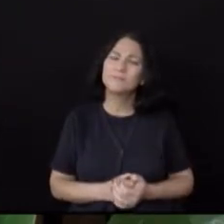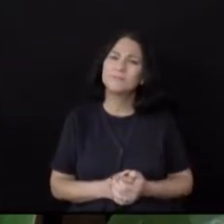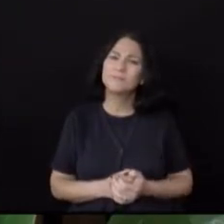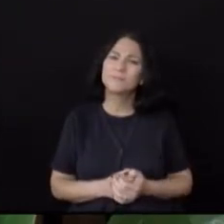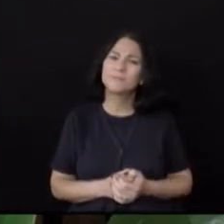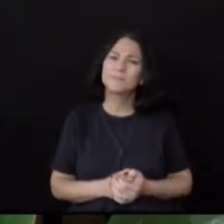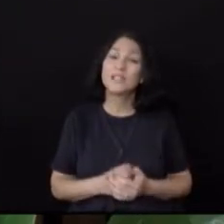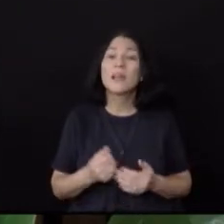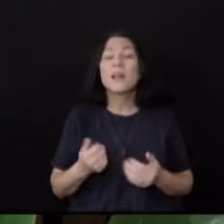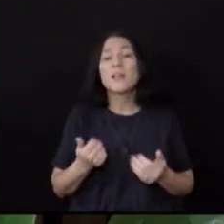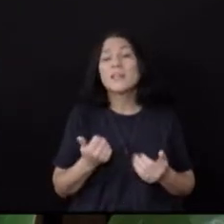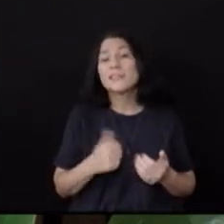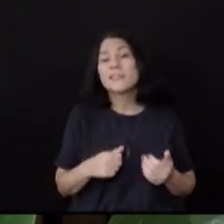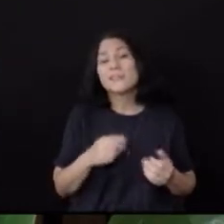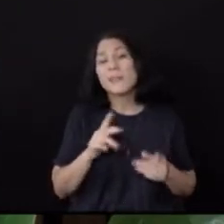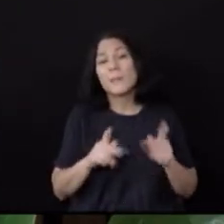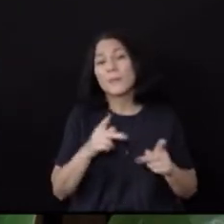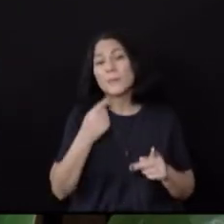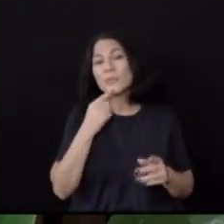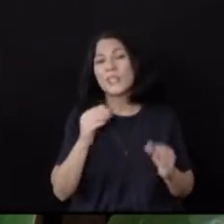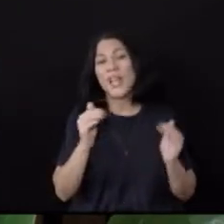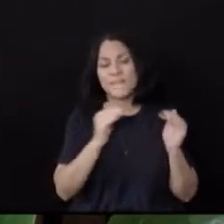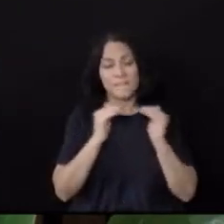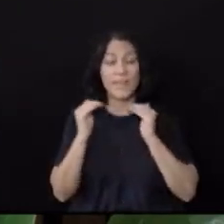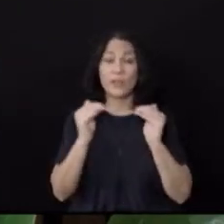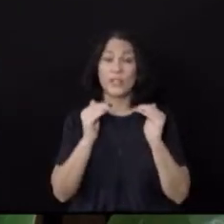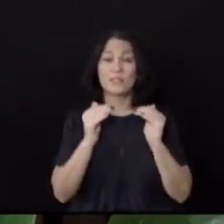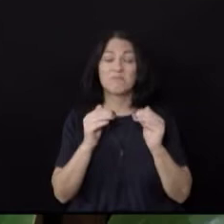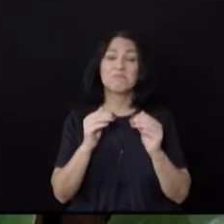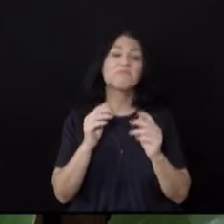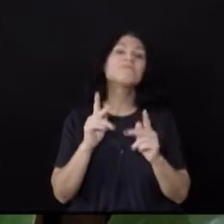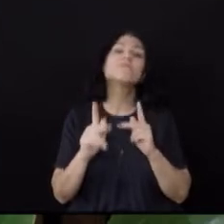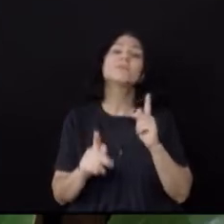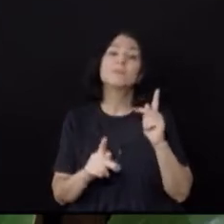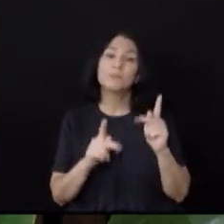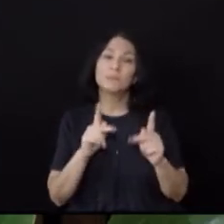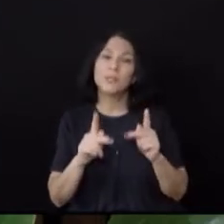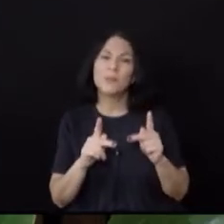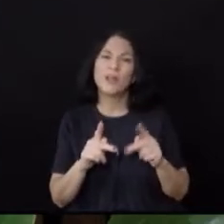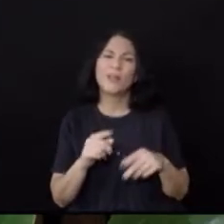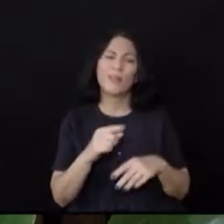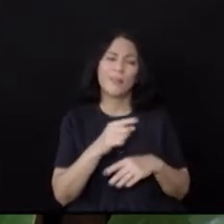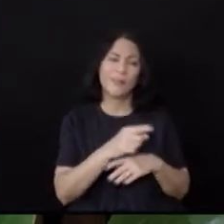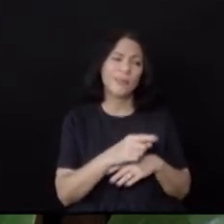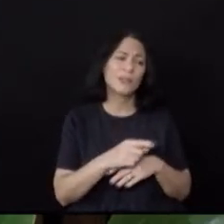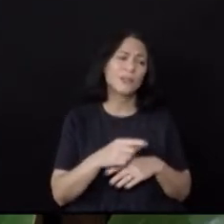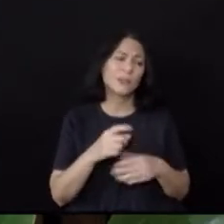You know, some people say that fairness is people getting what they deserve.